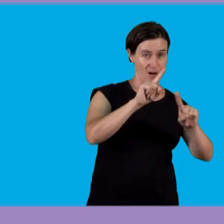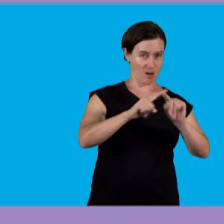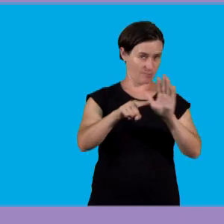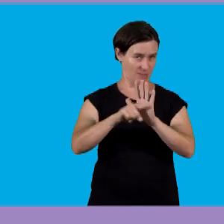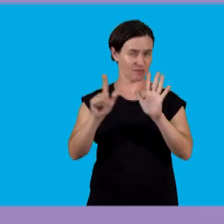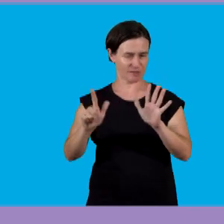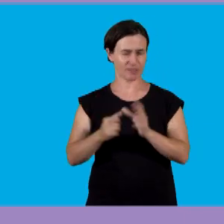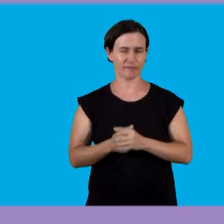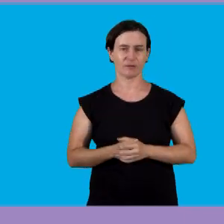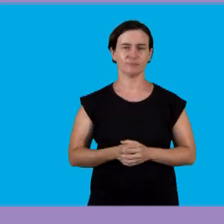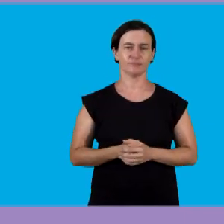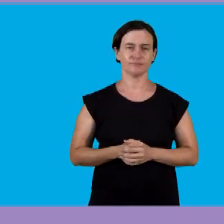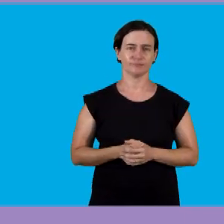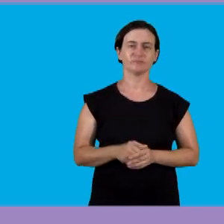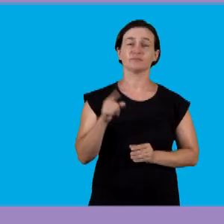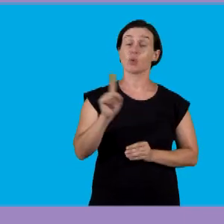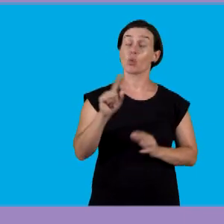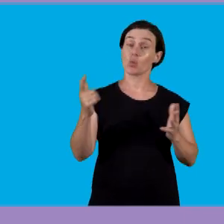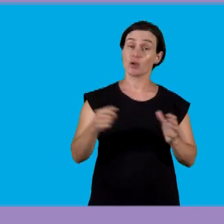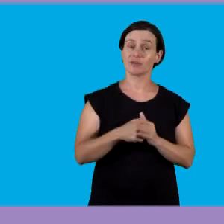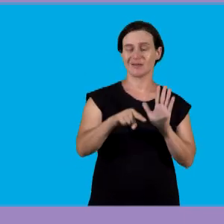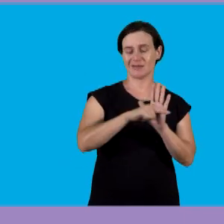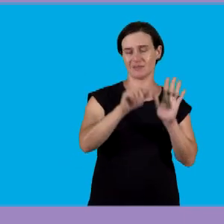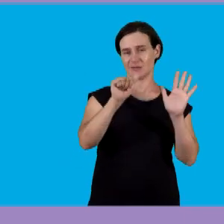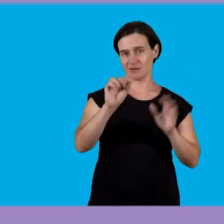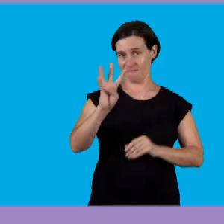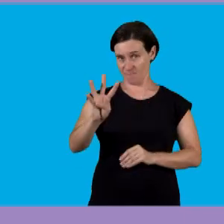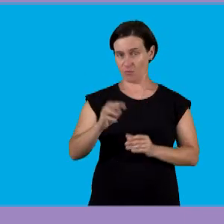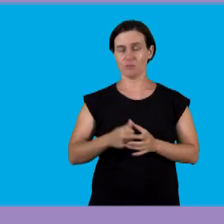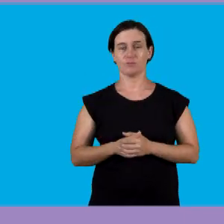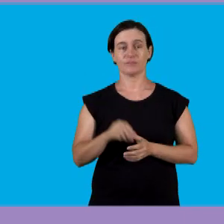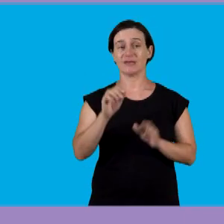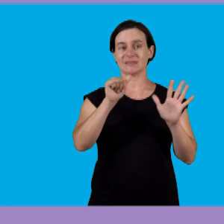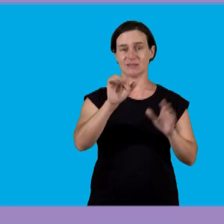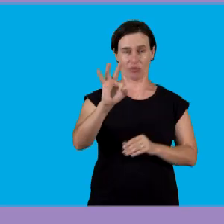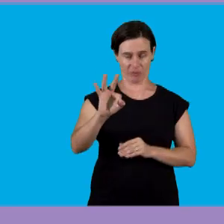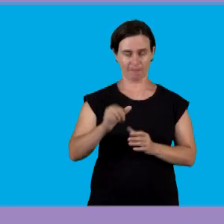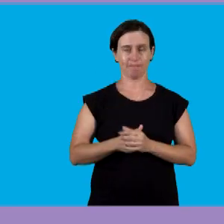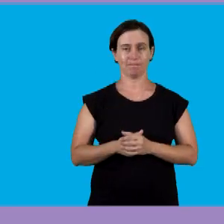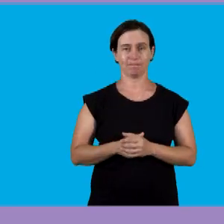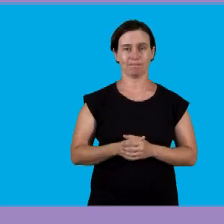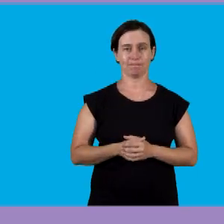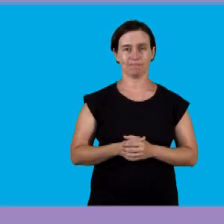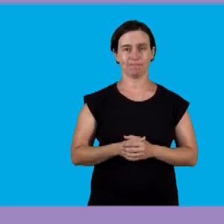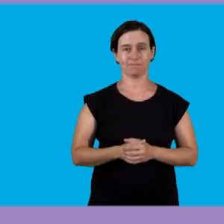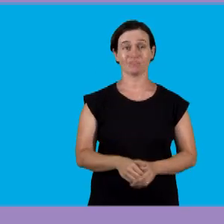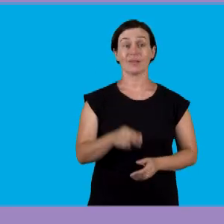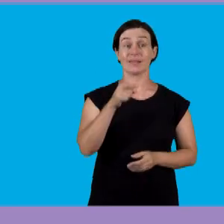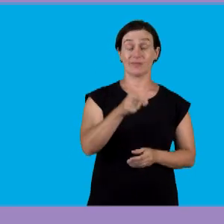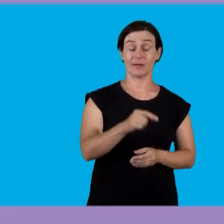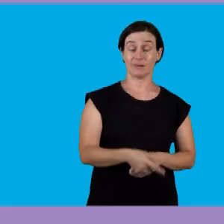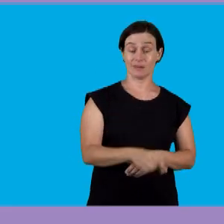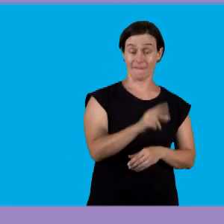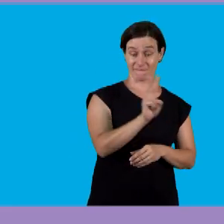first. So 9 multiplied by a negative 7, that is going to give us a negative 63. Then we are going to multiply